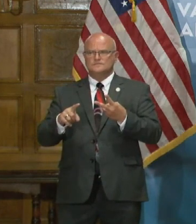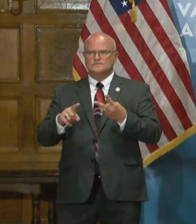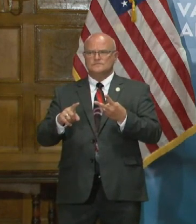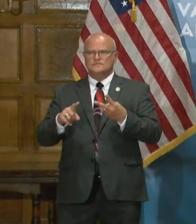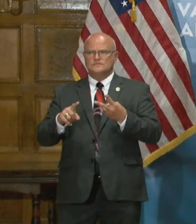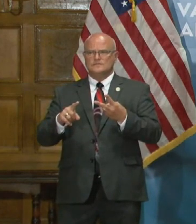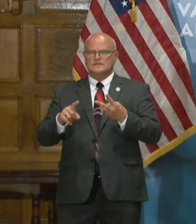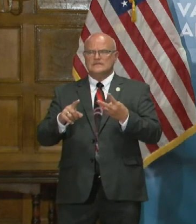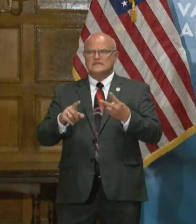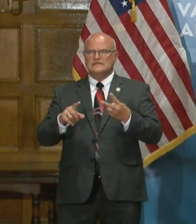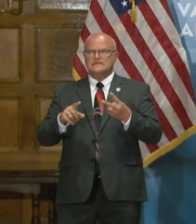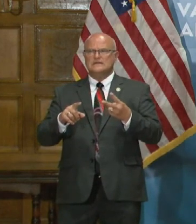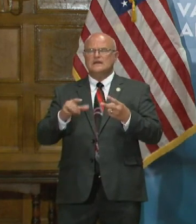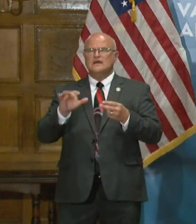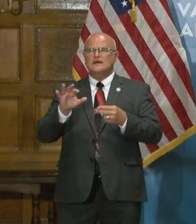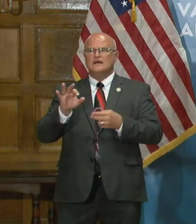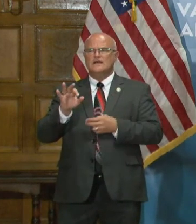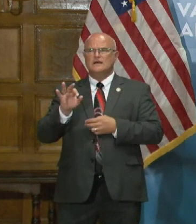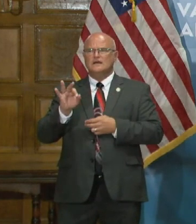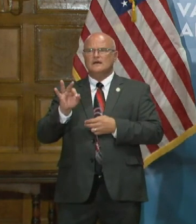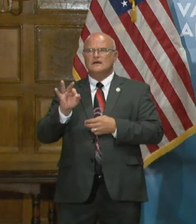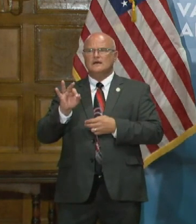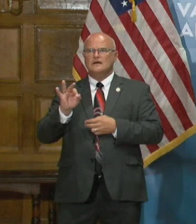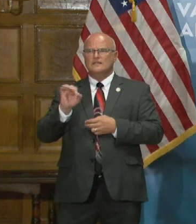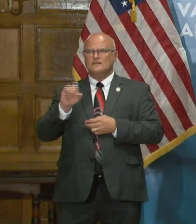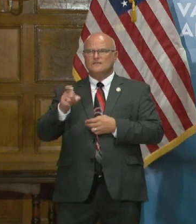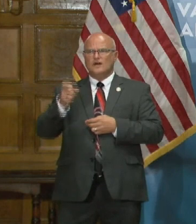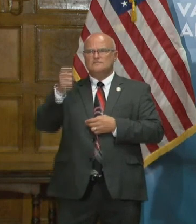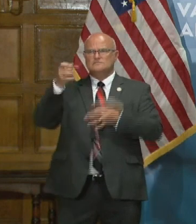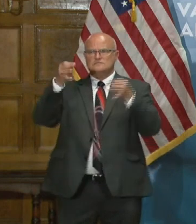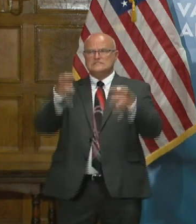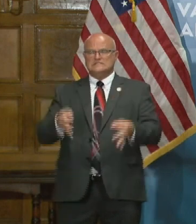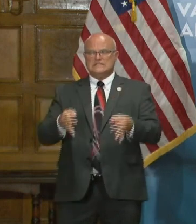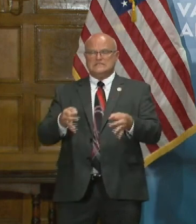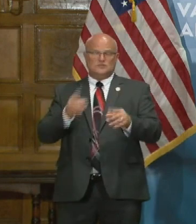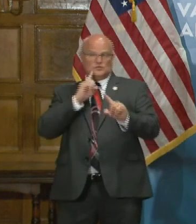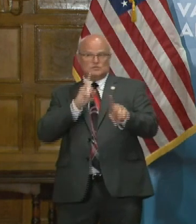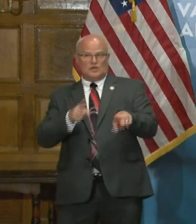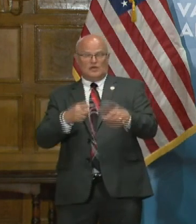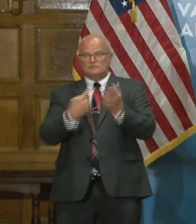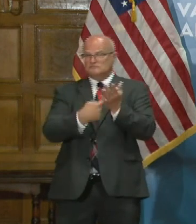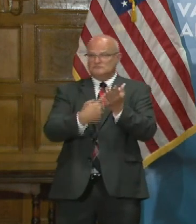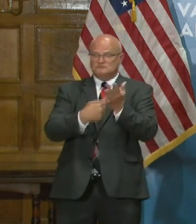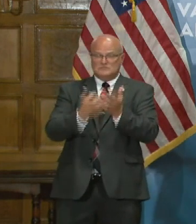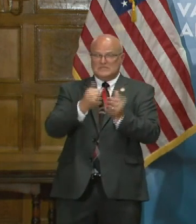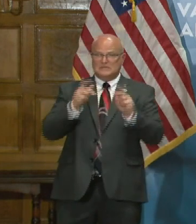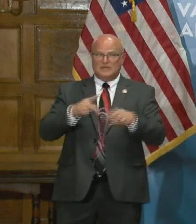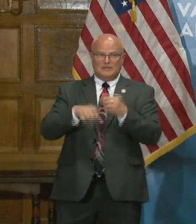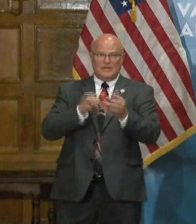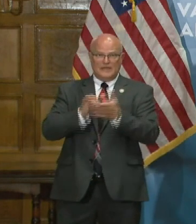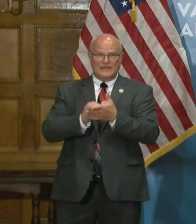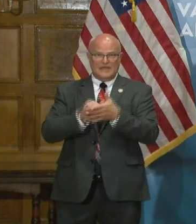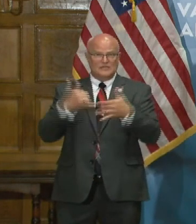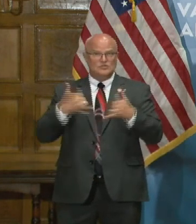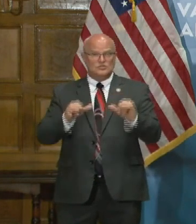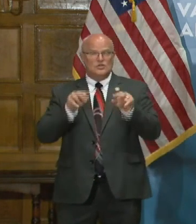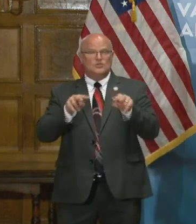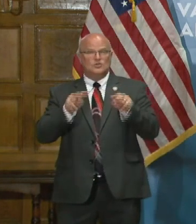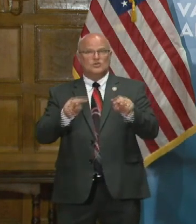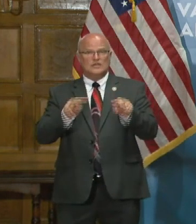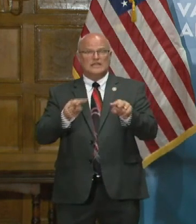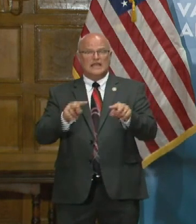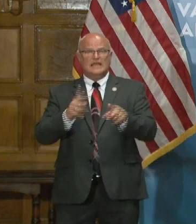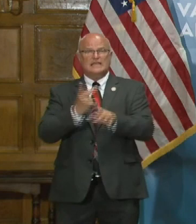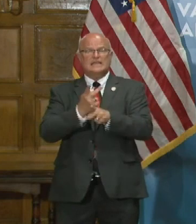the status of the Fox ruling, your response to it. Have you talked to the AG about it? Are you still looking at